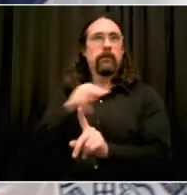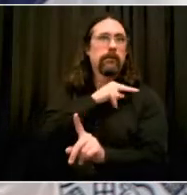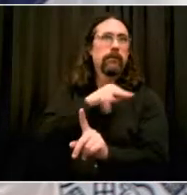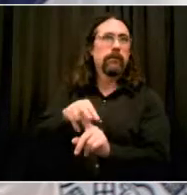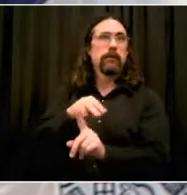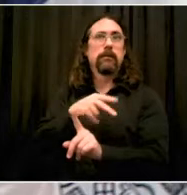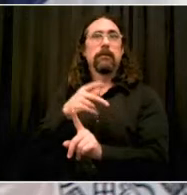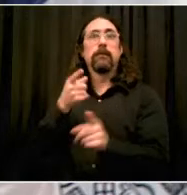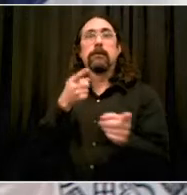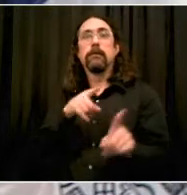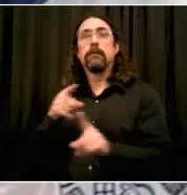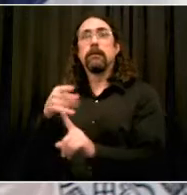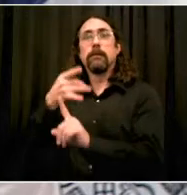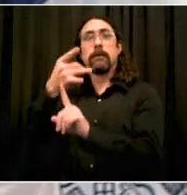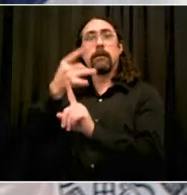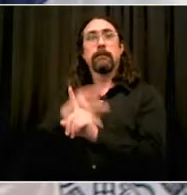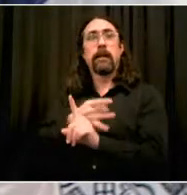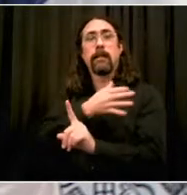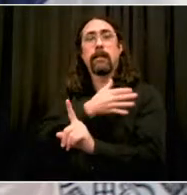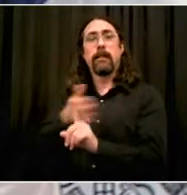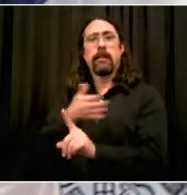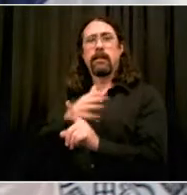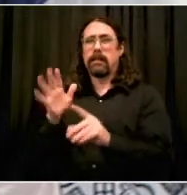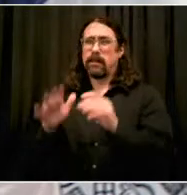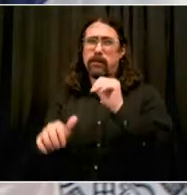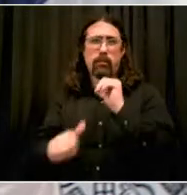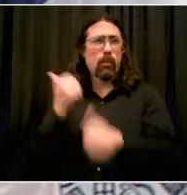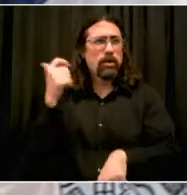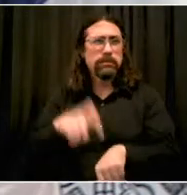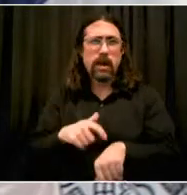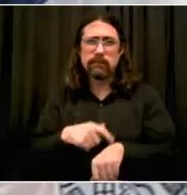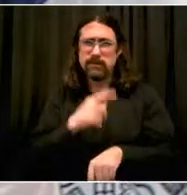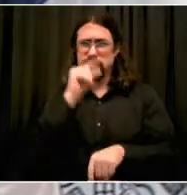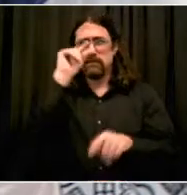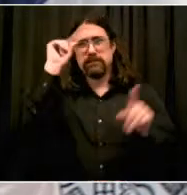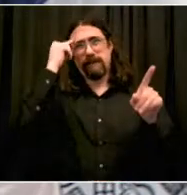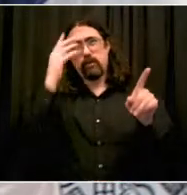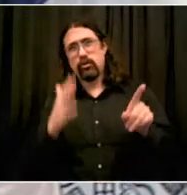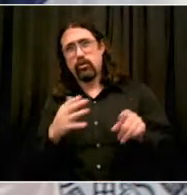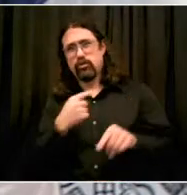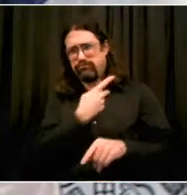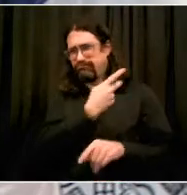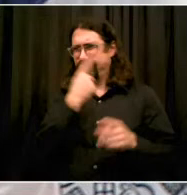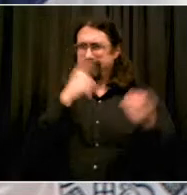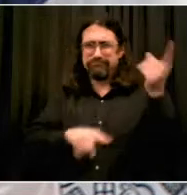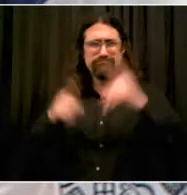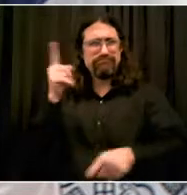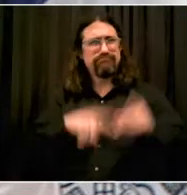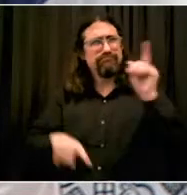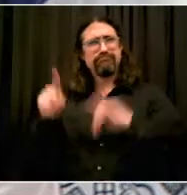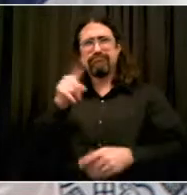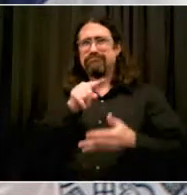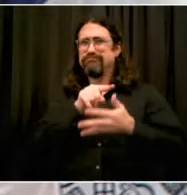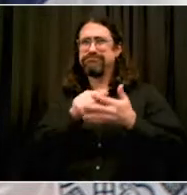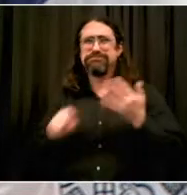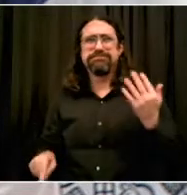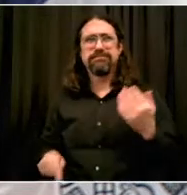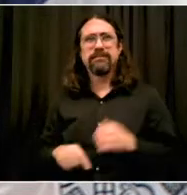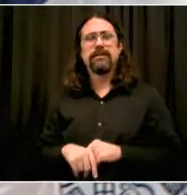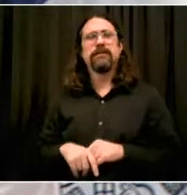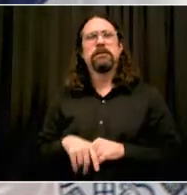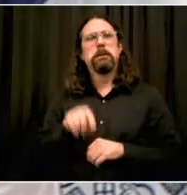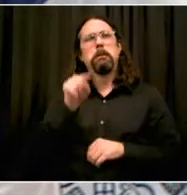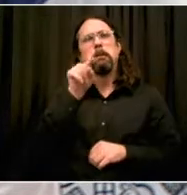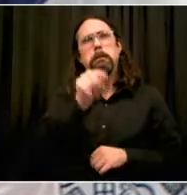to me. But if you go directionally, have the city and state both been data and science